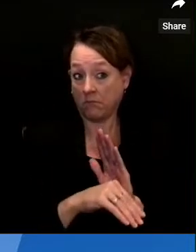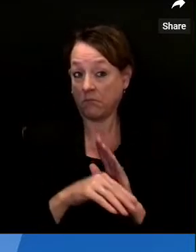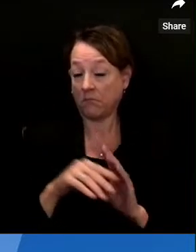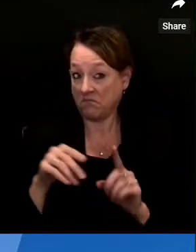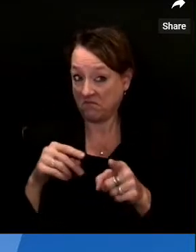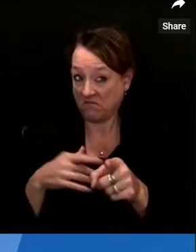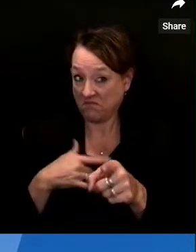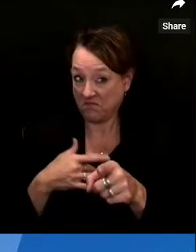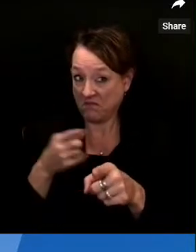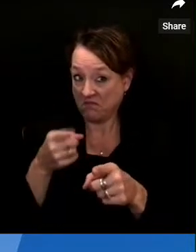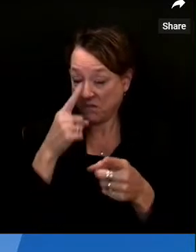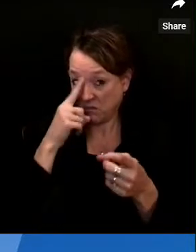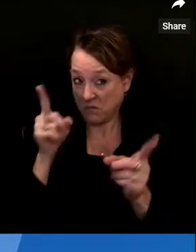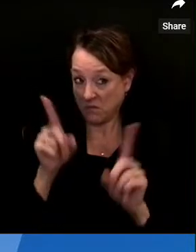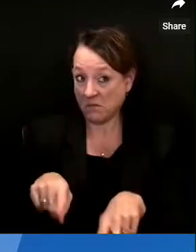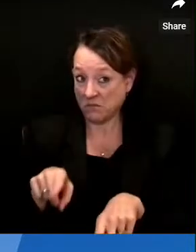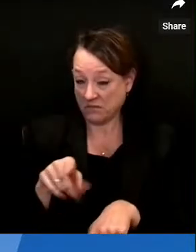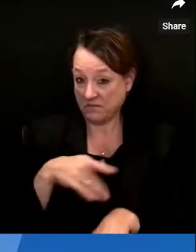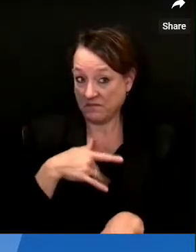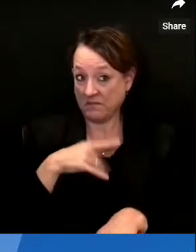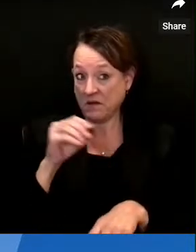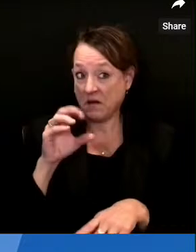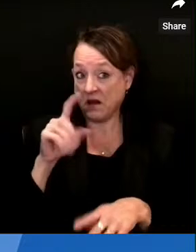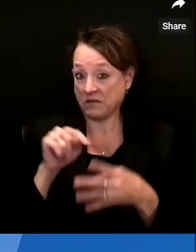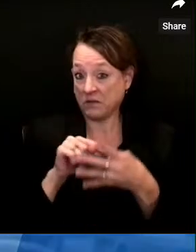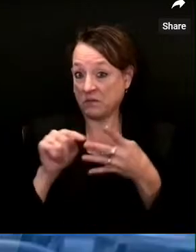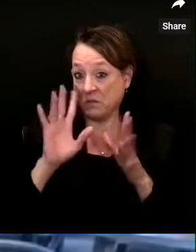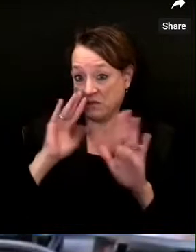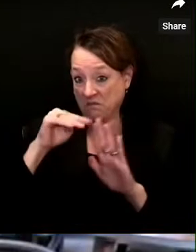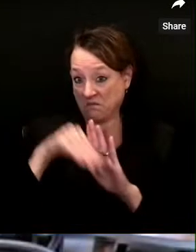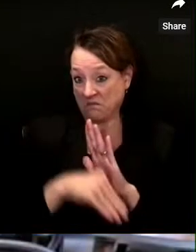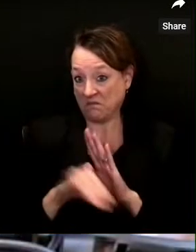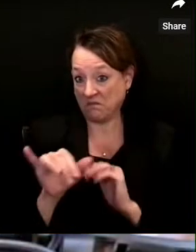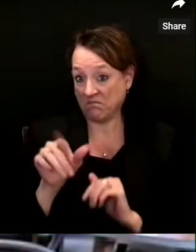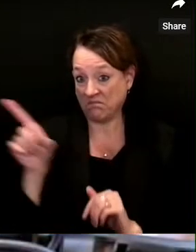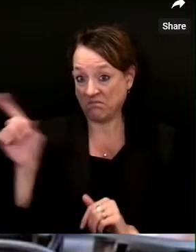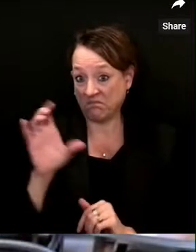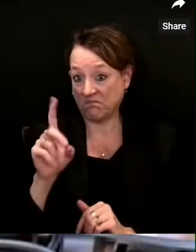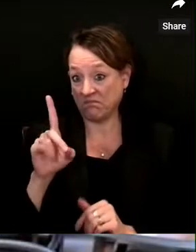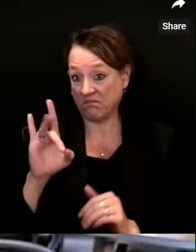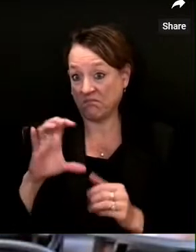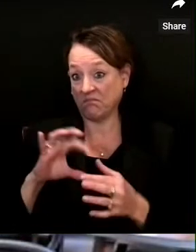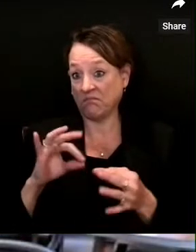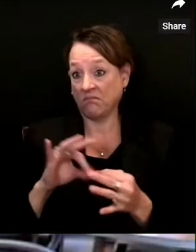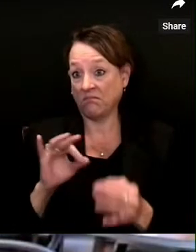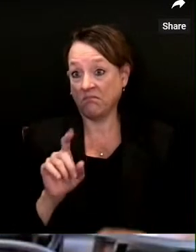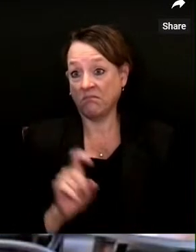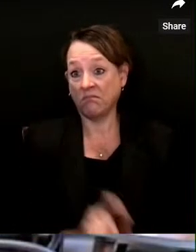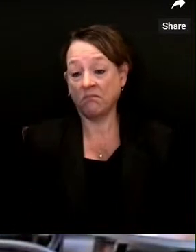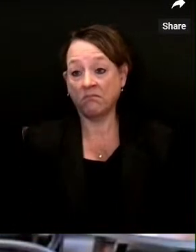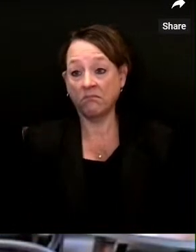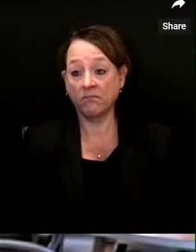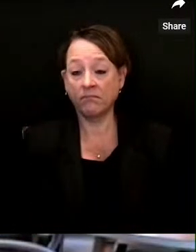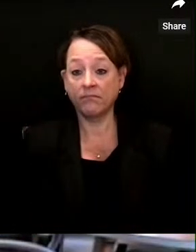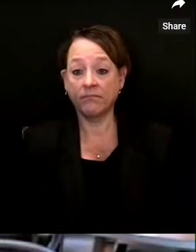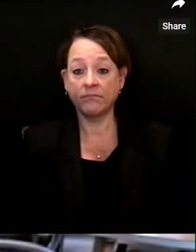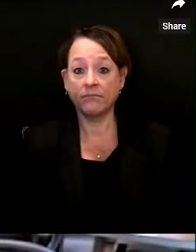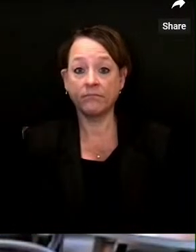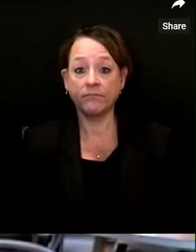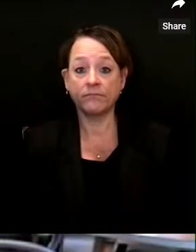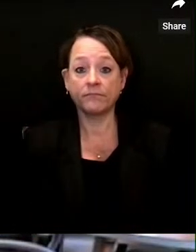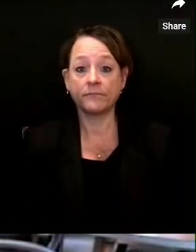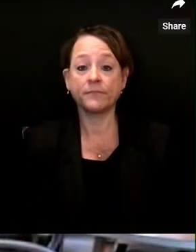So happy to turn that one to Dr. Westergaard for additional thoughts, and then certainly we're happy to follow up if we need to, Shemaine. So thanks for